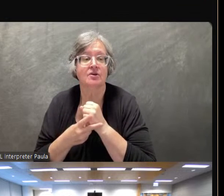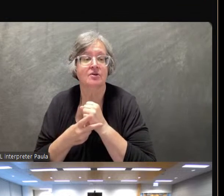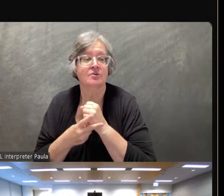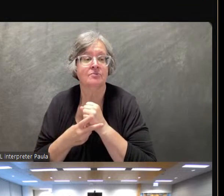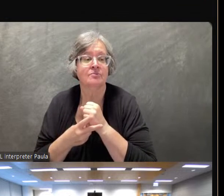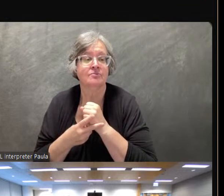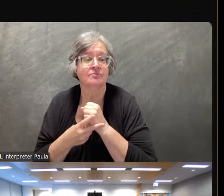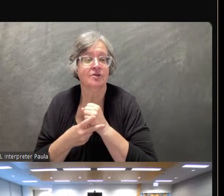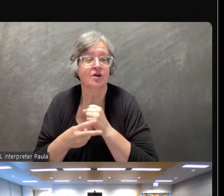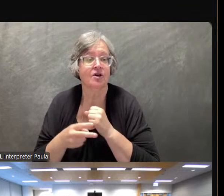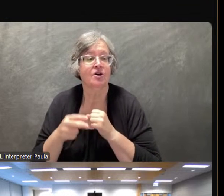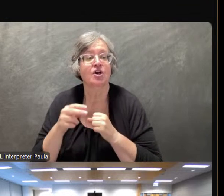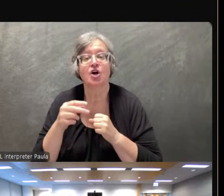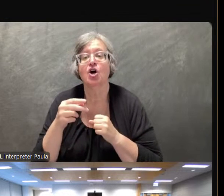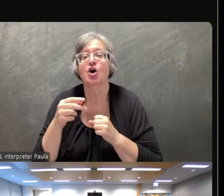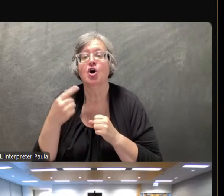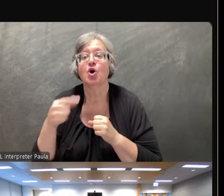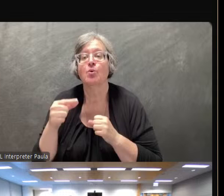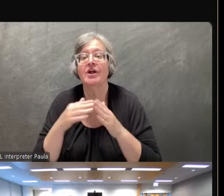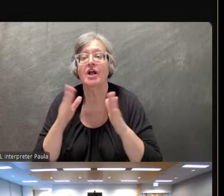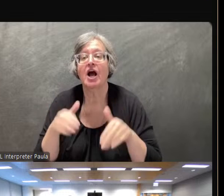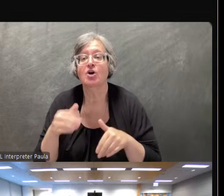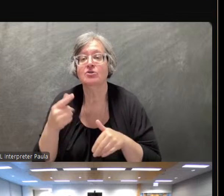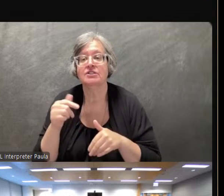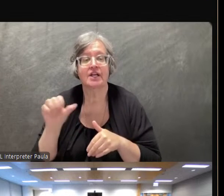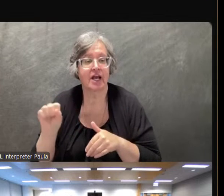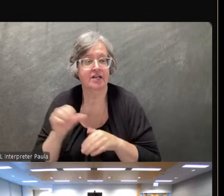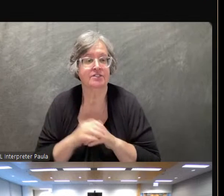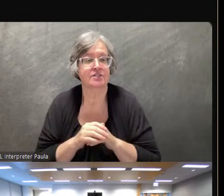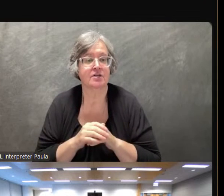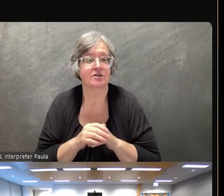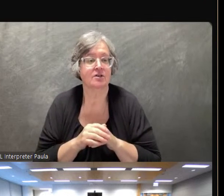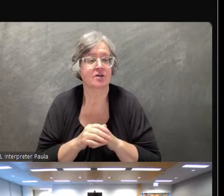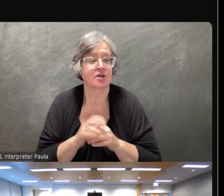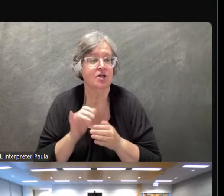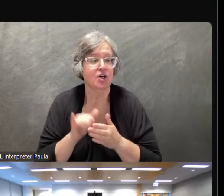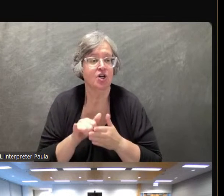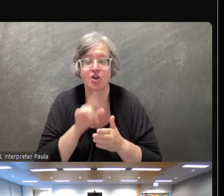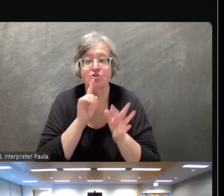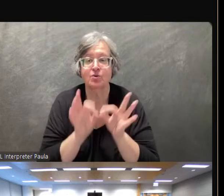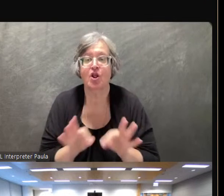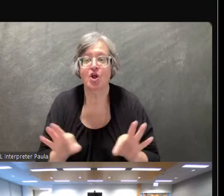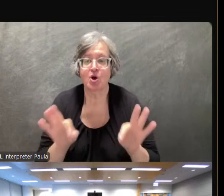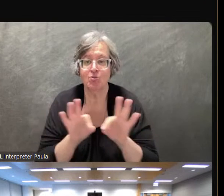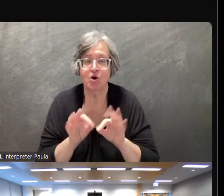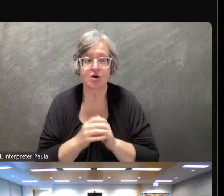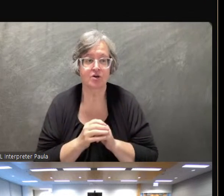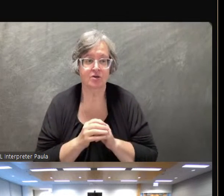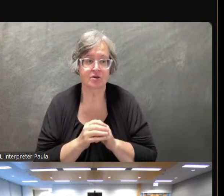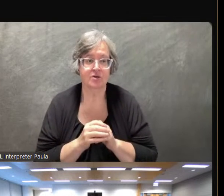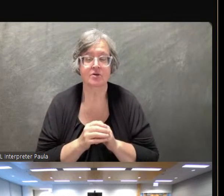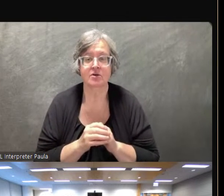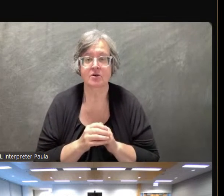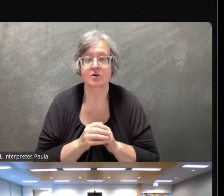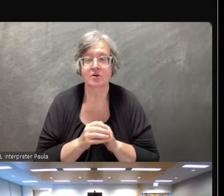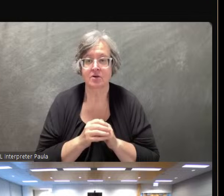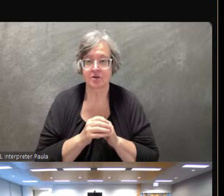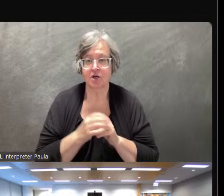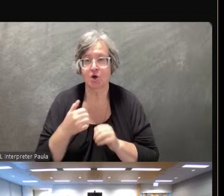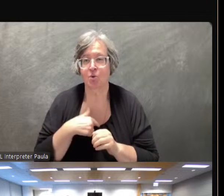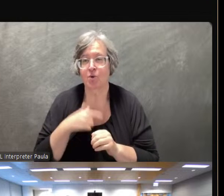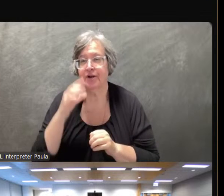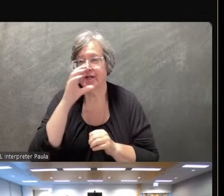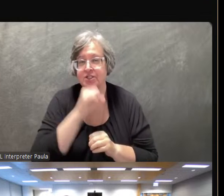gases. Right? We talk about PM 2.5. Those are very important. We also are estimating